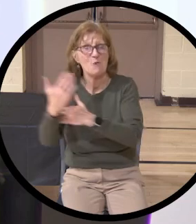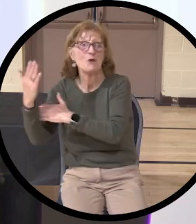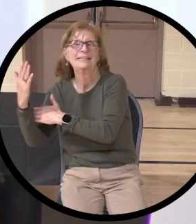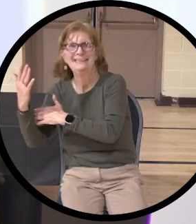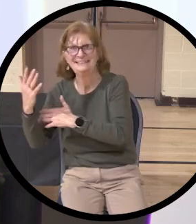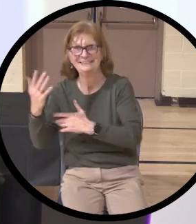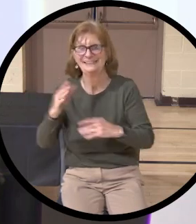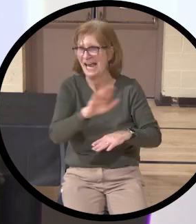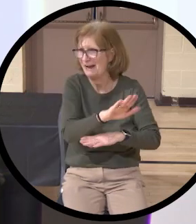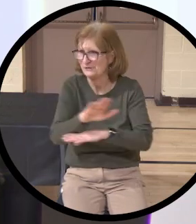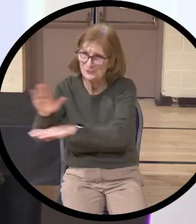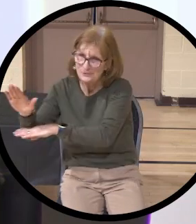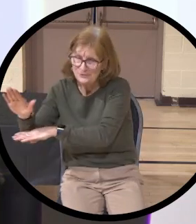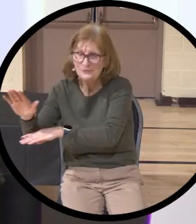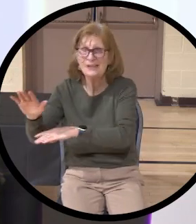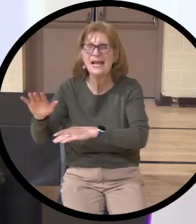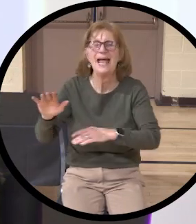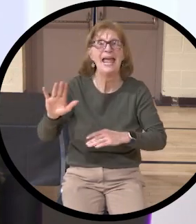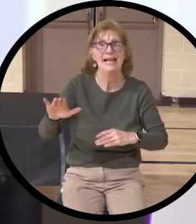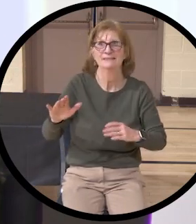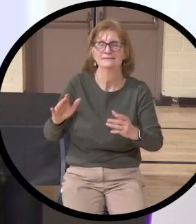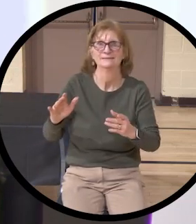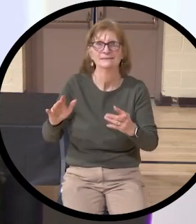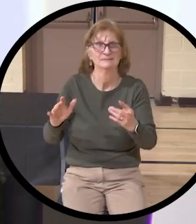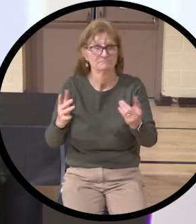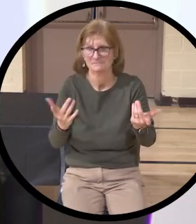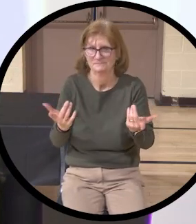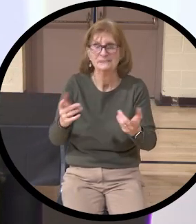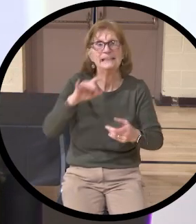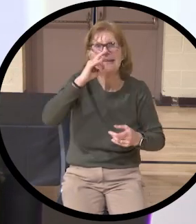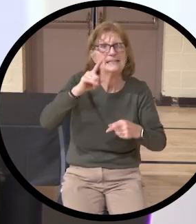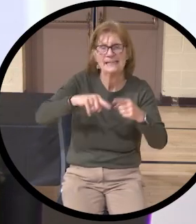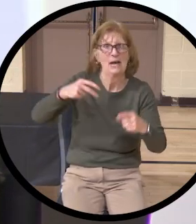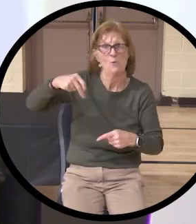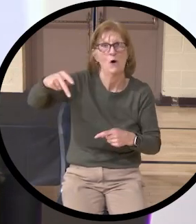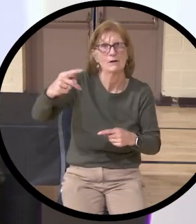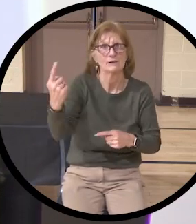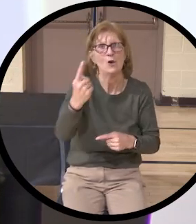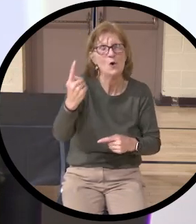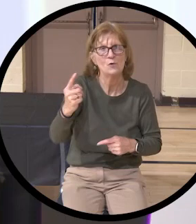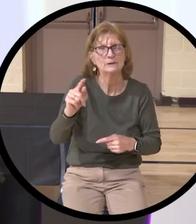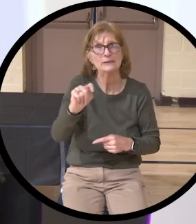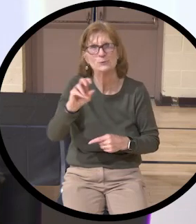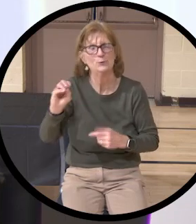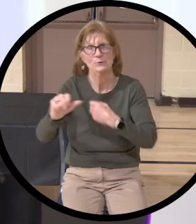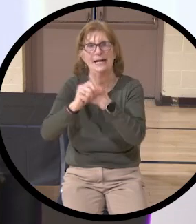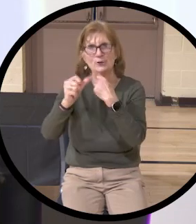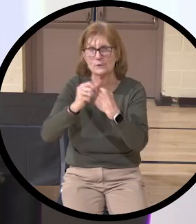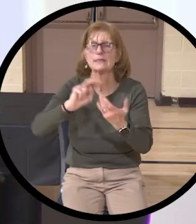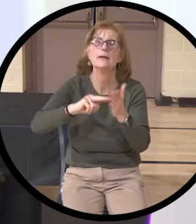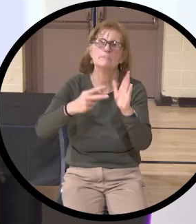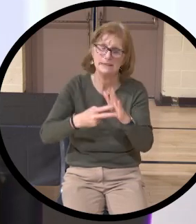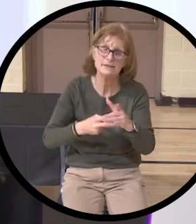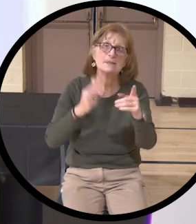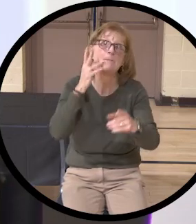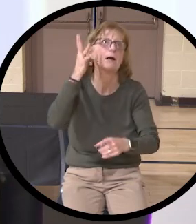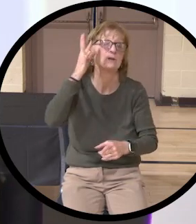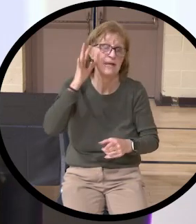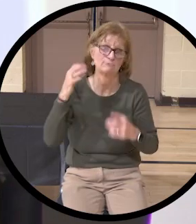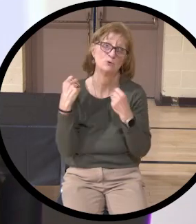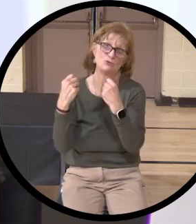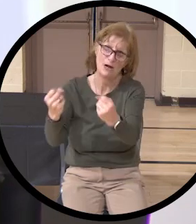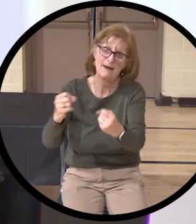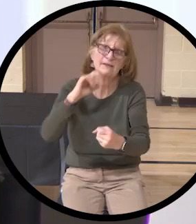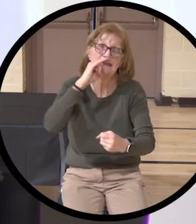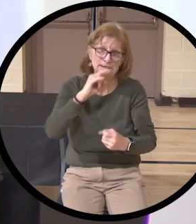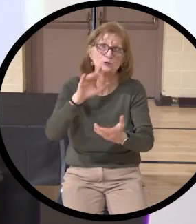so everyone is driving their kids to work. So we do hope that by improving safety for people that want to bike their kids to work or bike